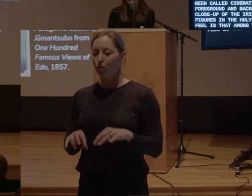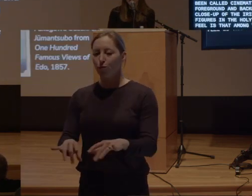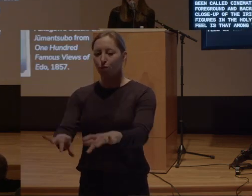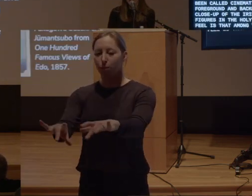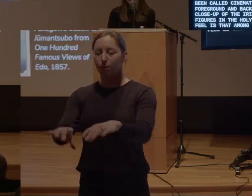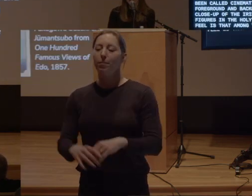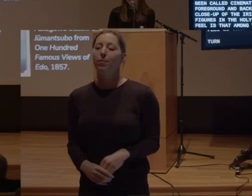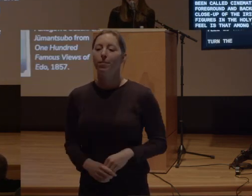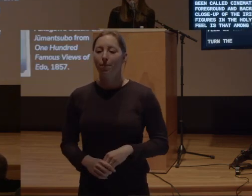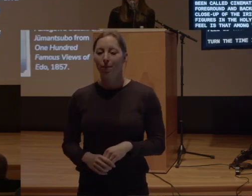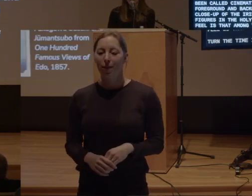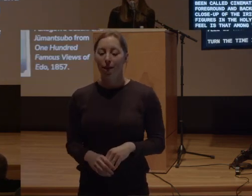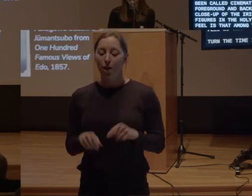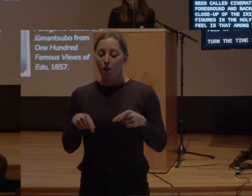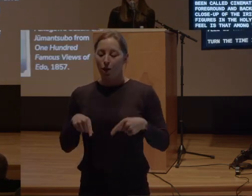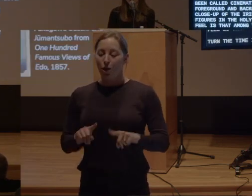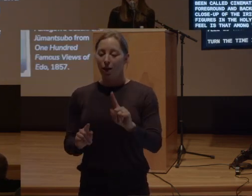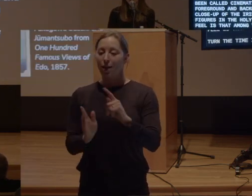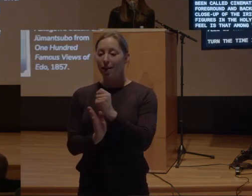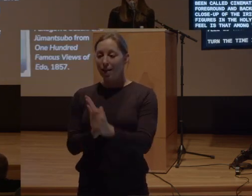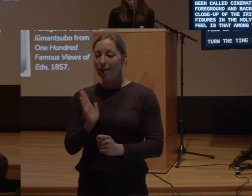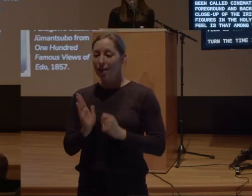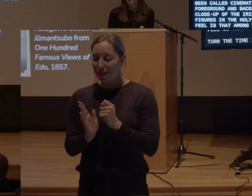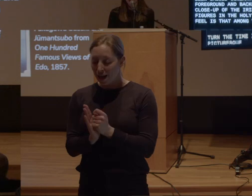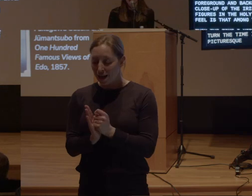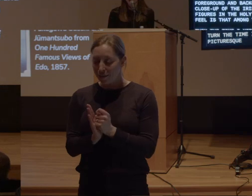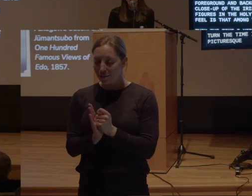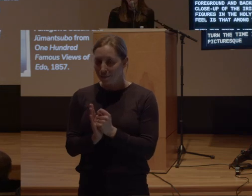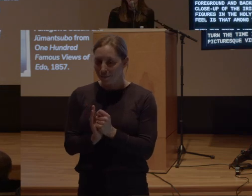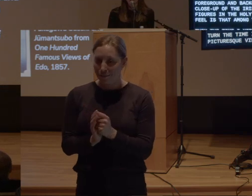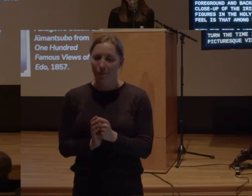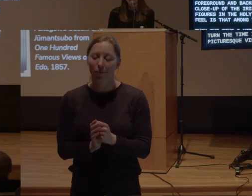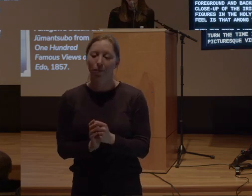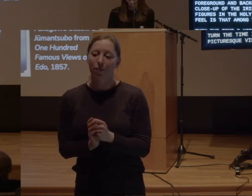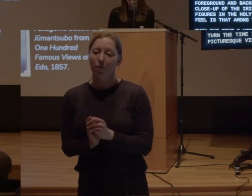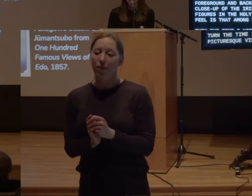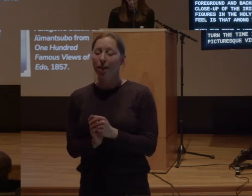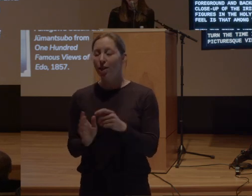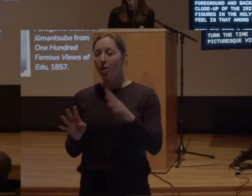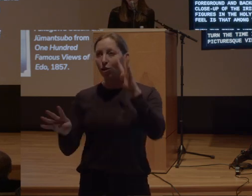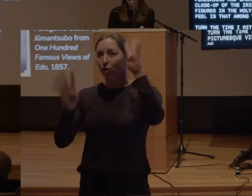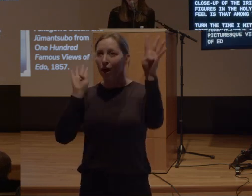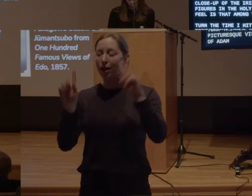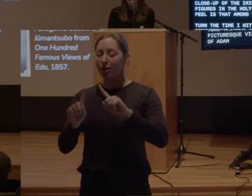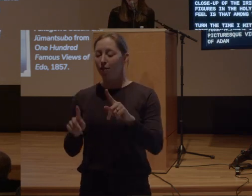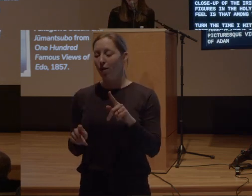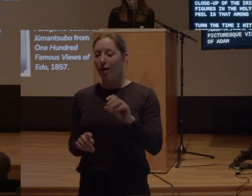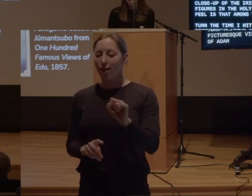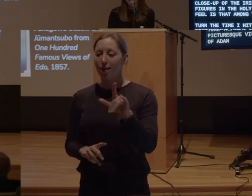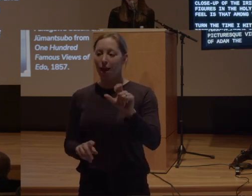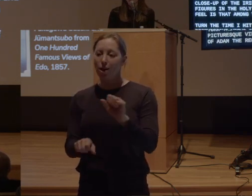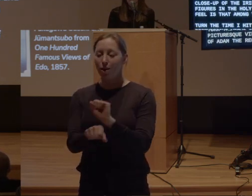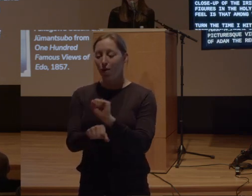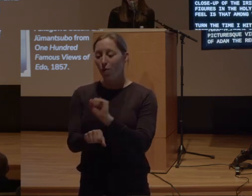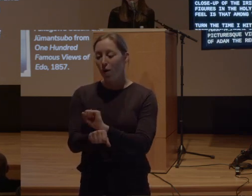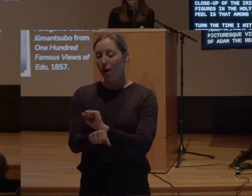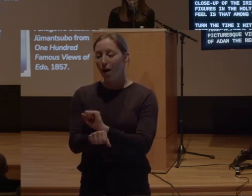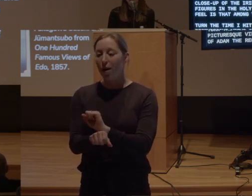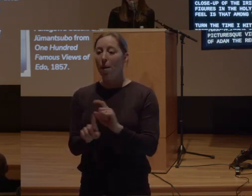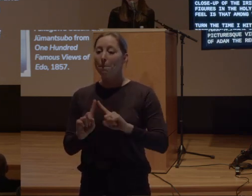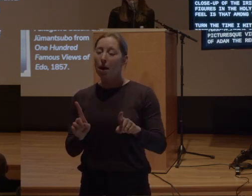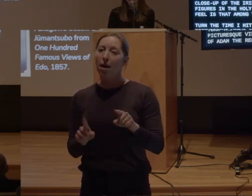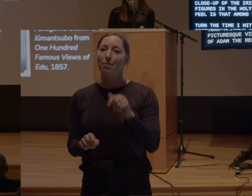Around the time Hiroshige was designing his picturesque views of the flora, fauna, and people of Edo, the region suffered a series of